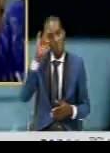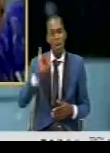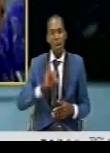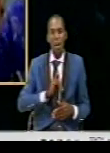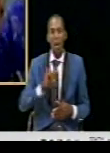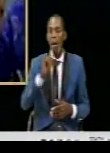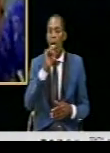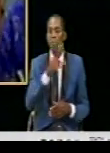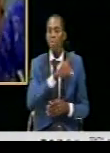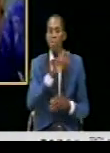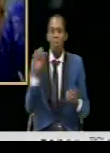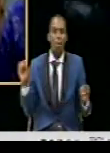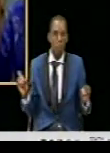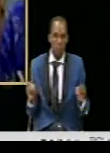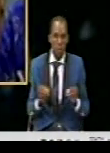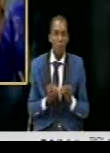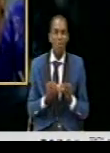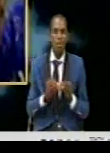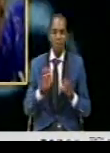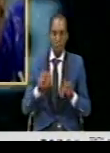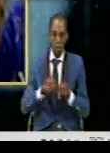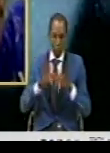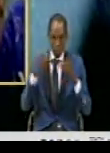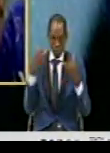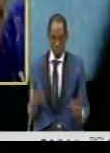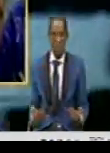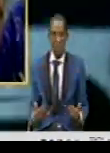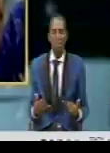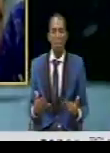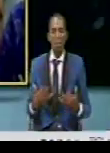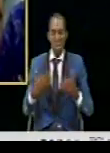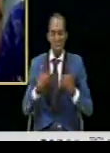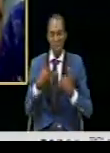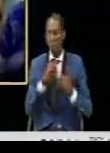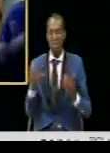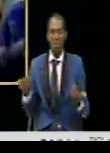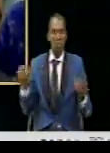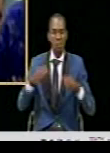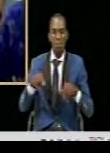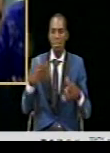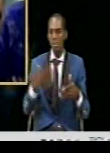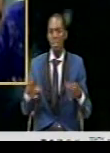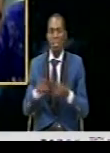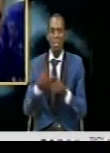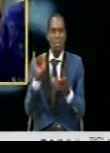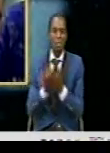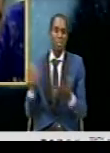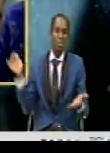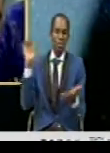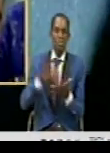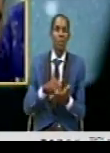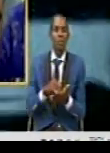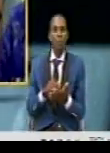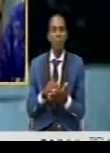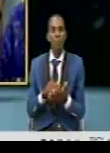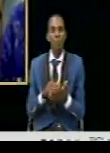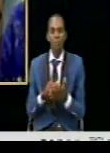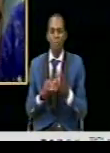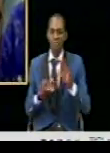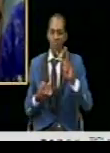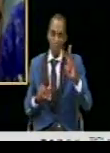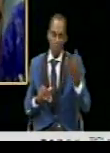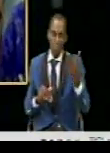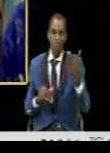of Pastor Dr. W.F. Kumuyi, I am no longer even now